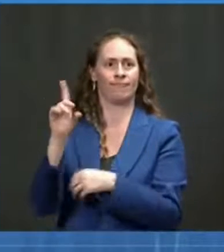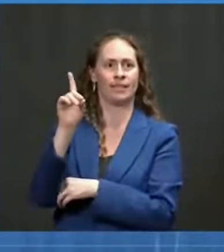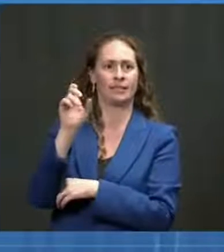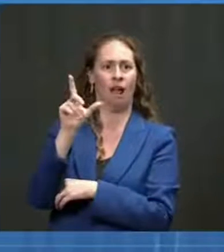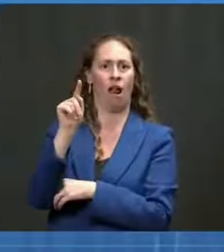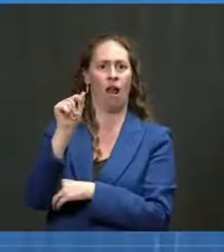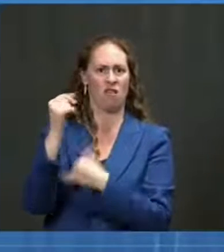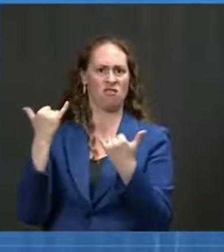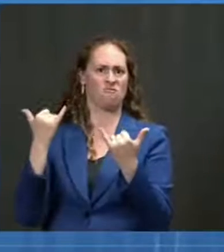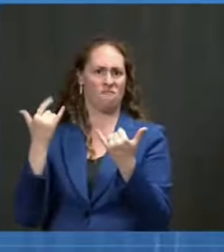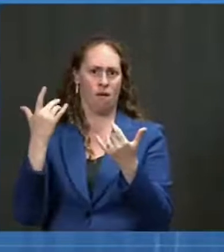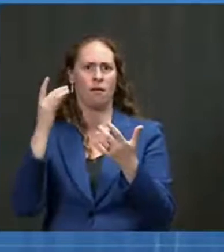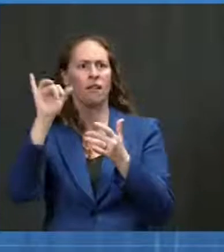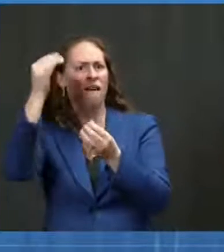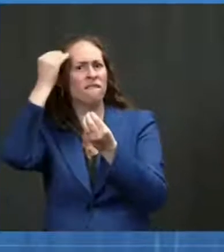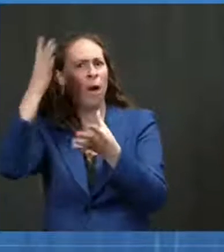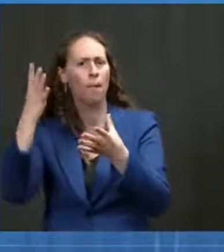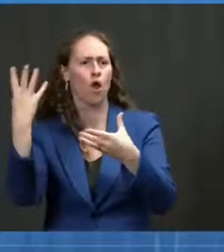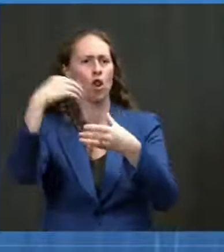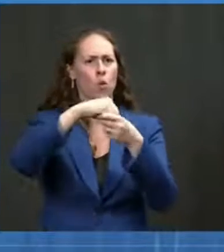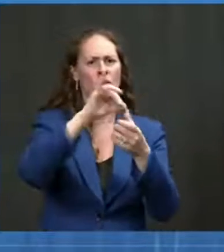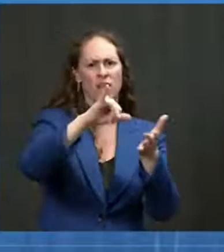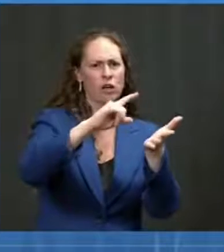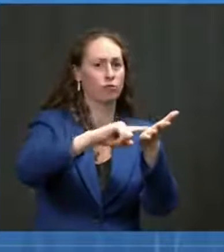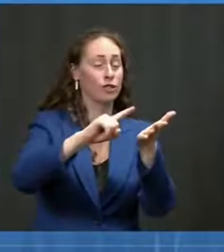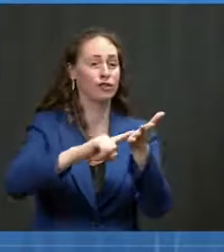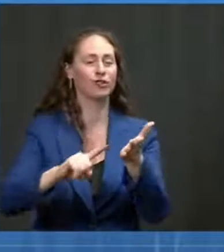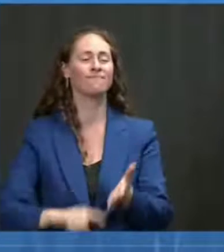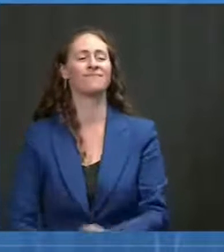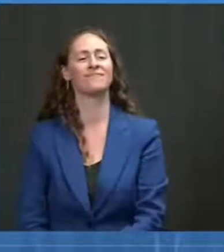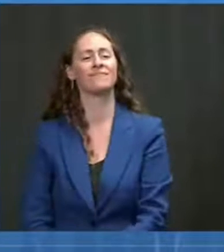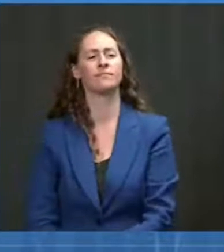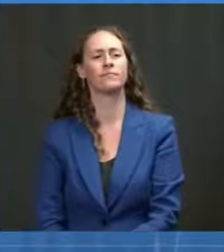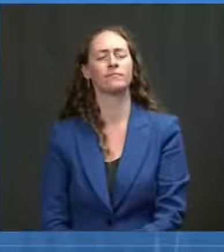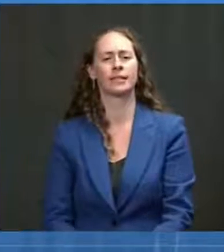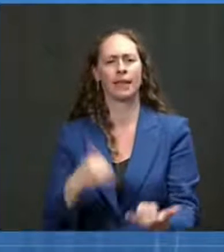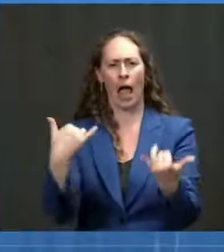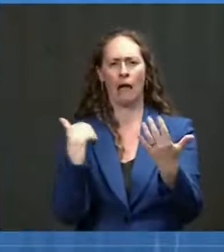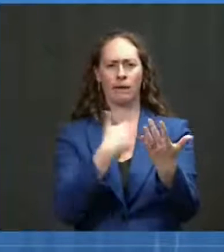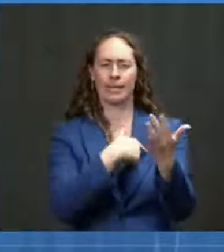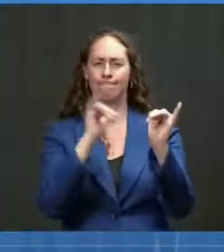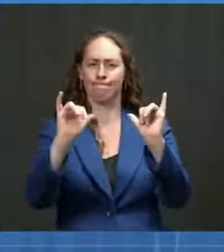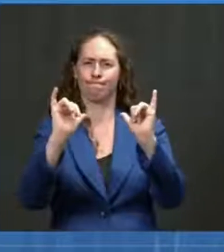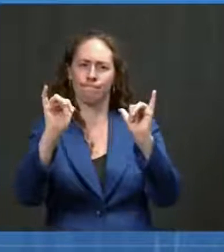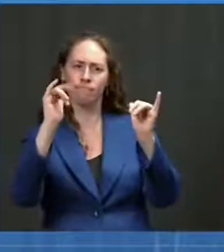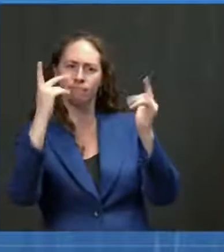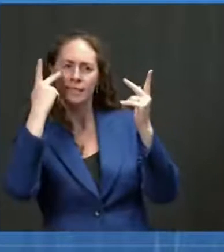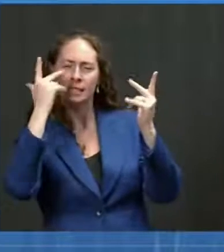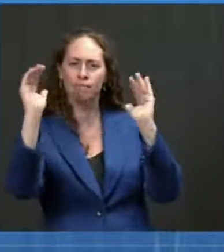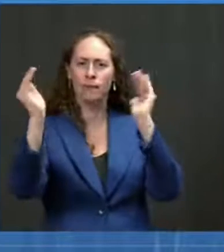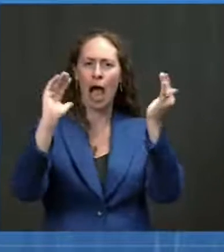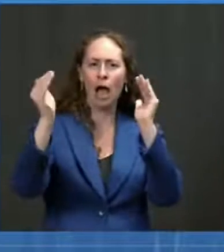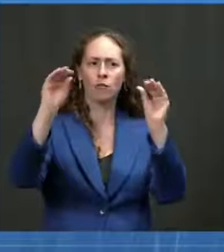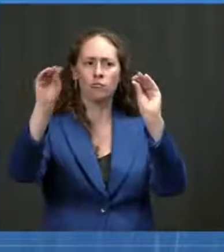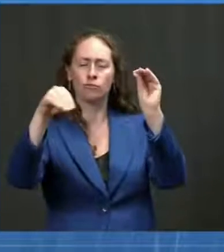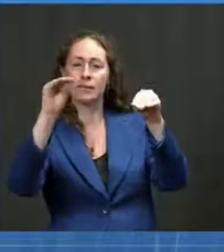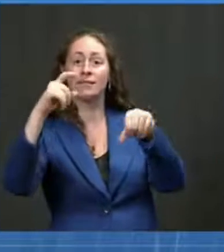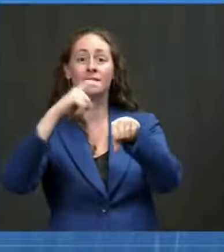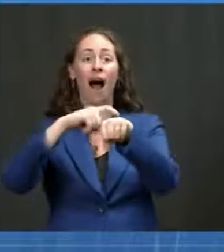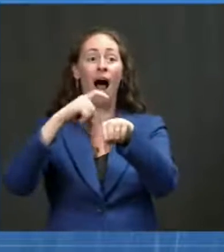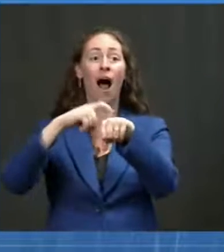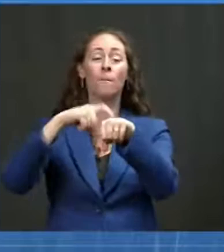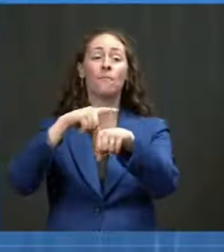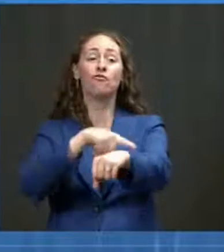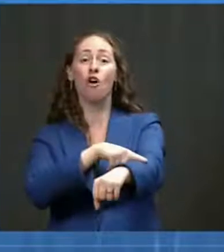Taken together, you can see that while the exact percentage of vaccine effectiveness over time differs depending on the cohort and